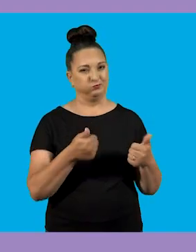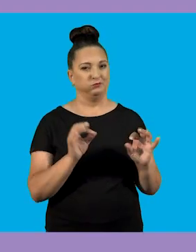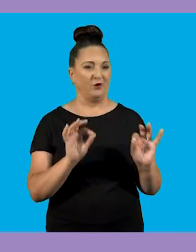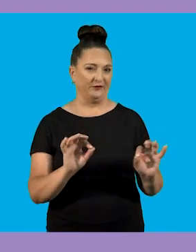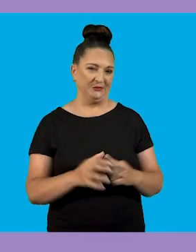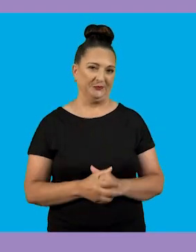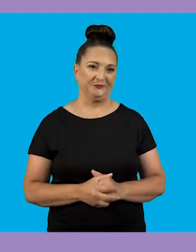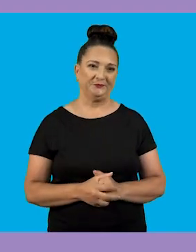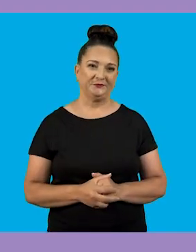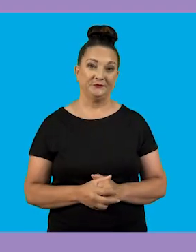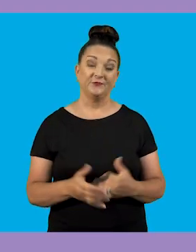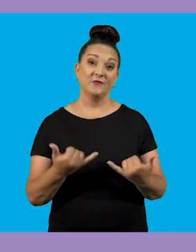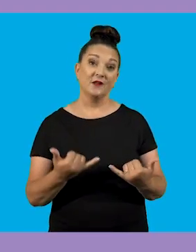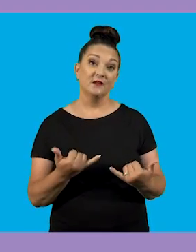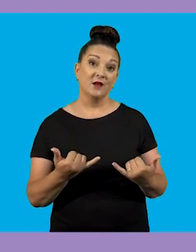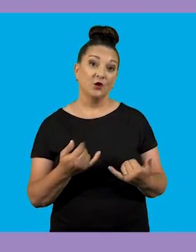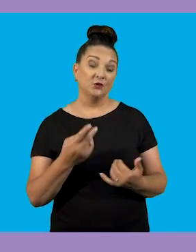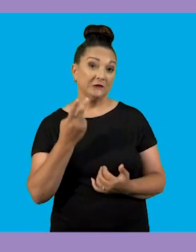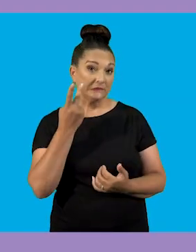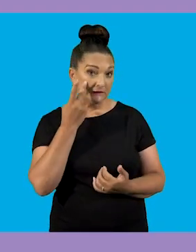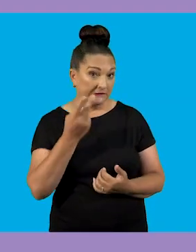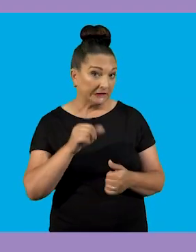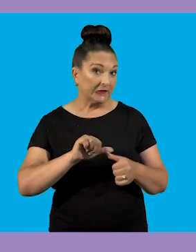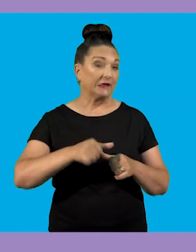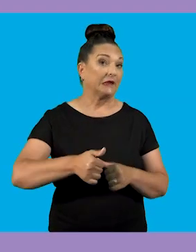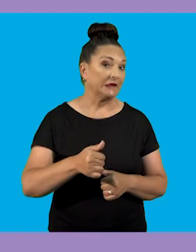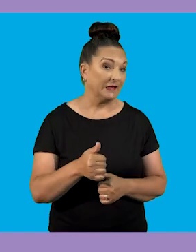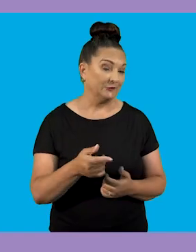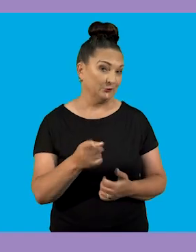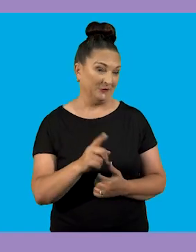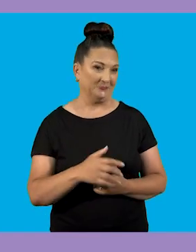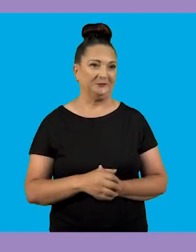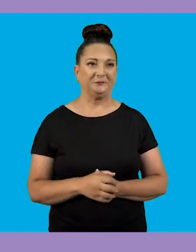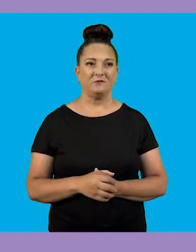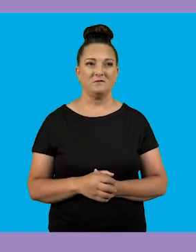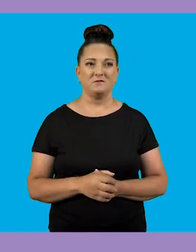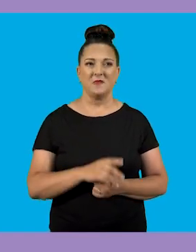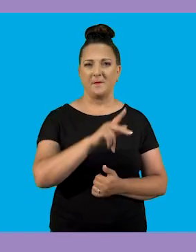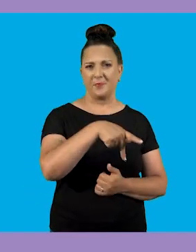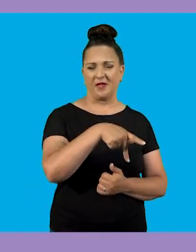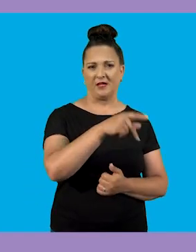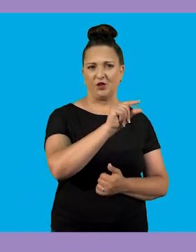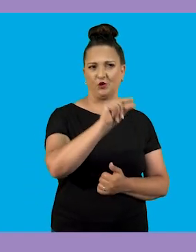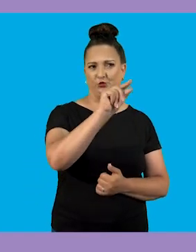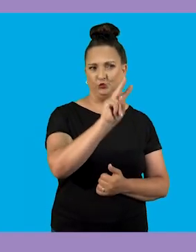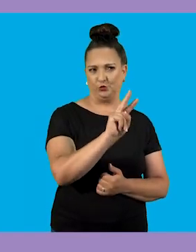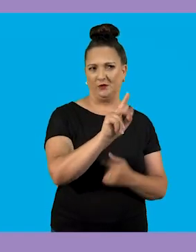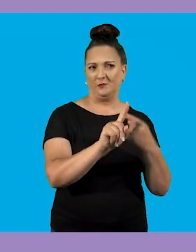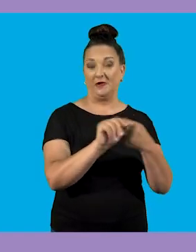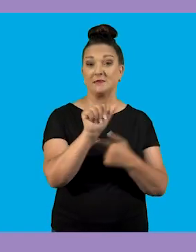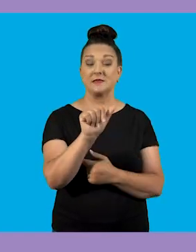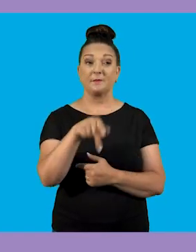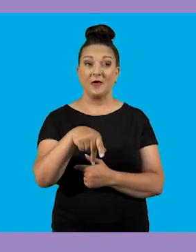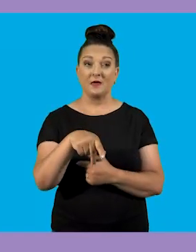are absolutely correct. Let's look at the next questions. We have there p squared